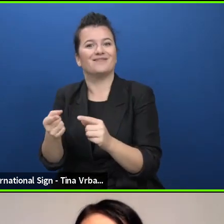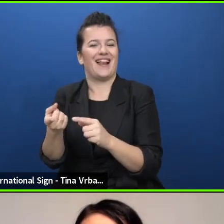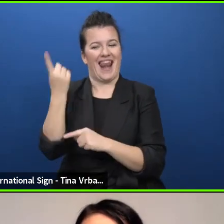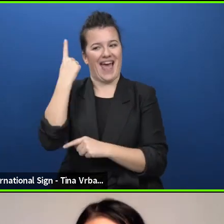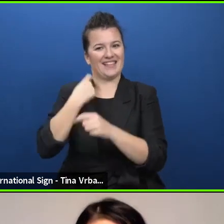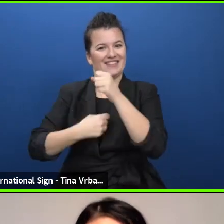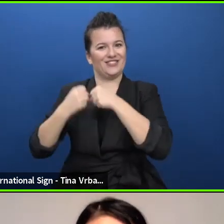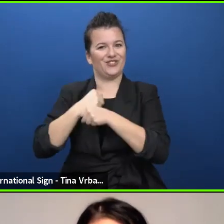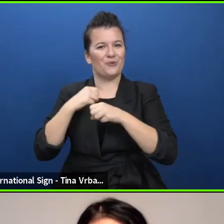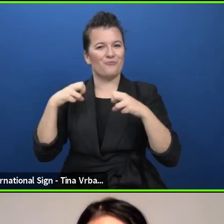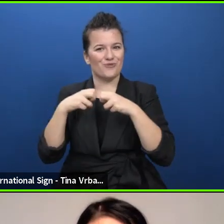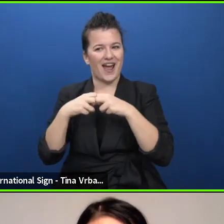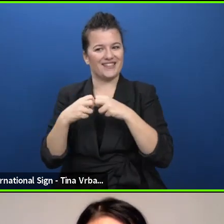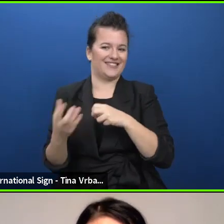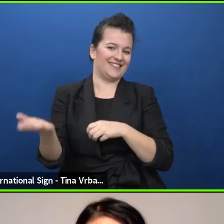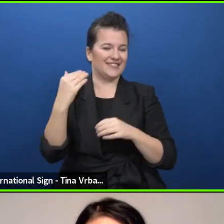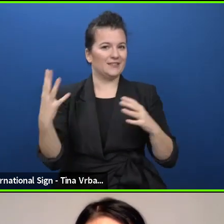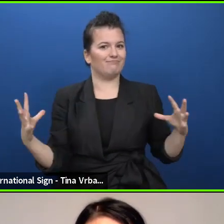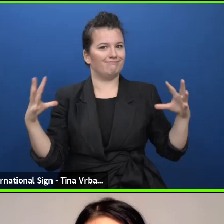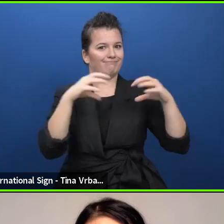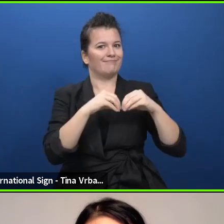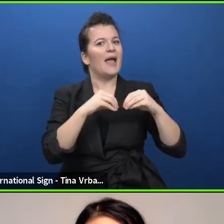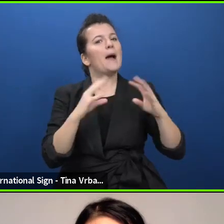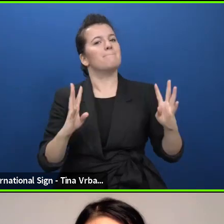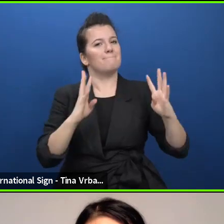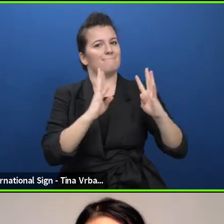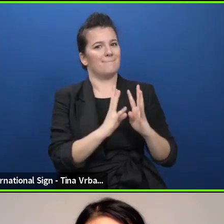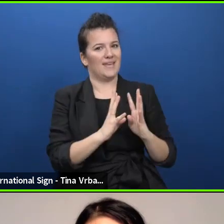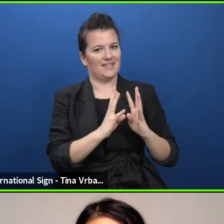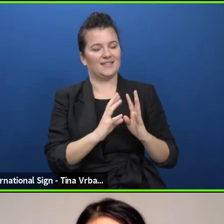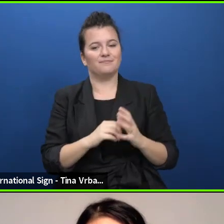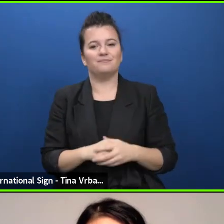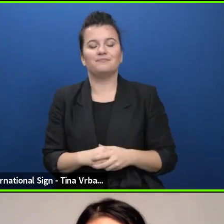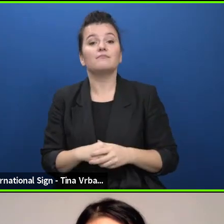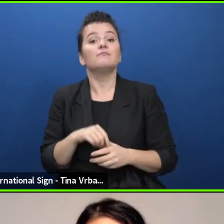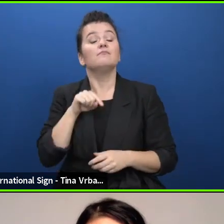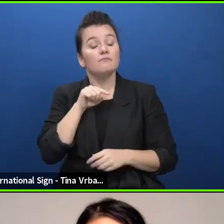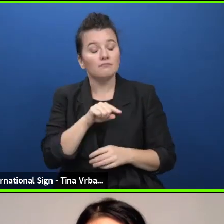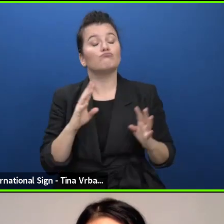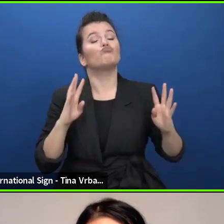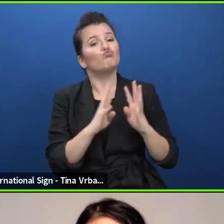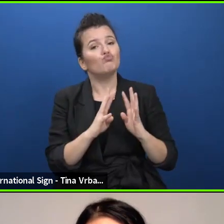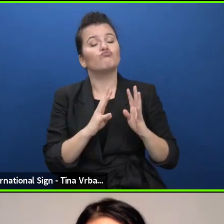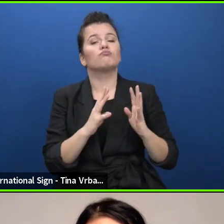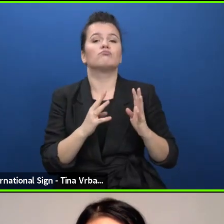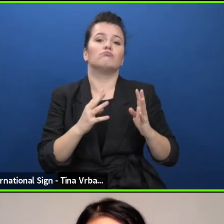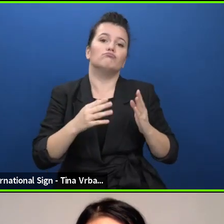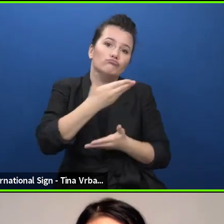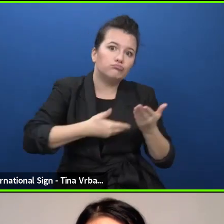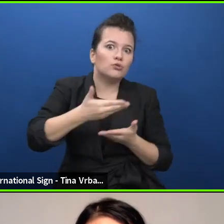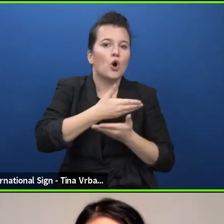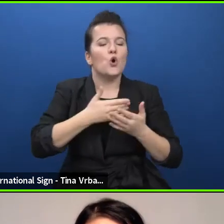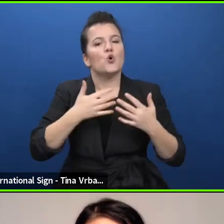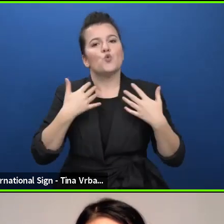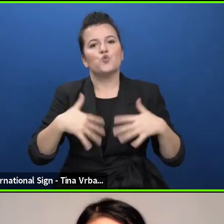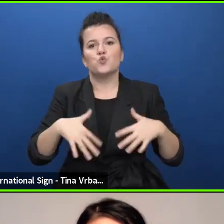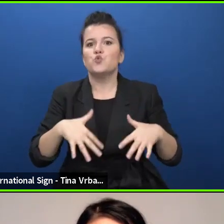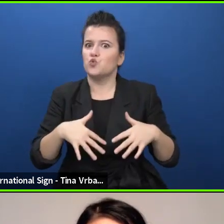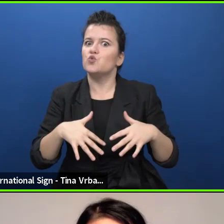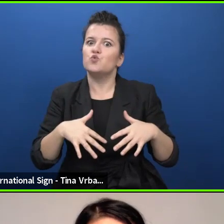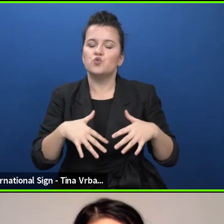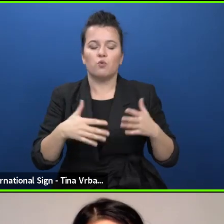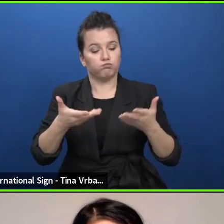at the Théâtre National de Bruxelles. And from there, we had a whole day of very fruitful